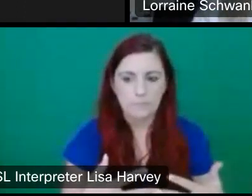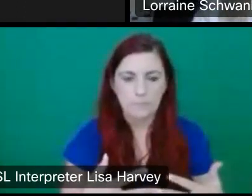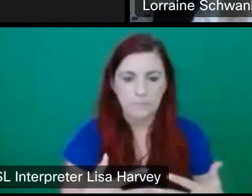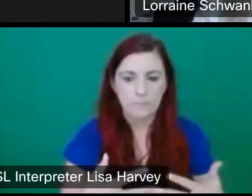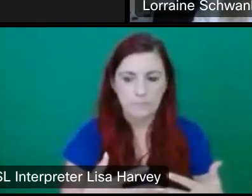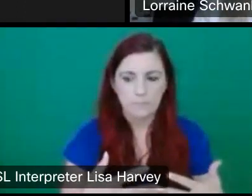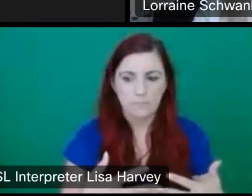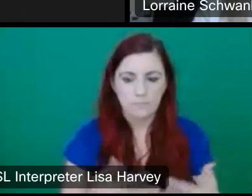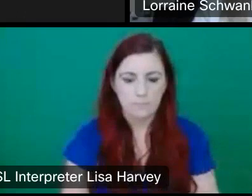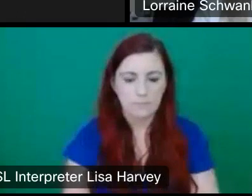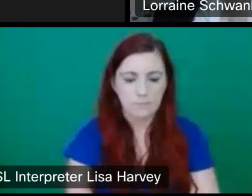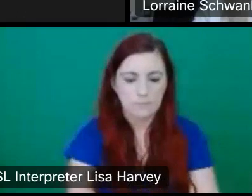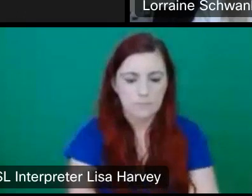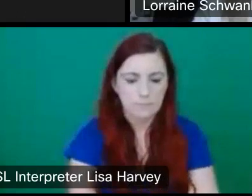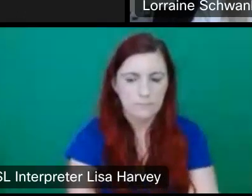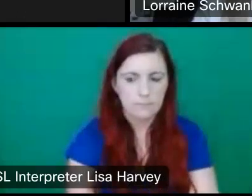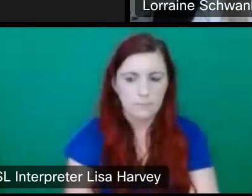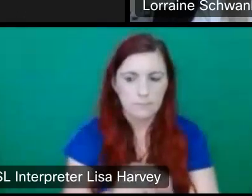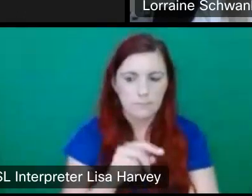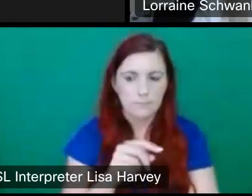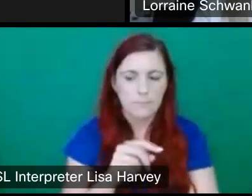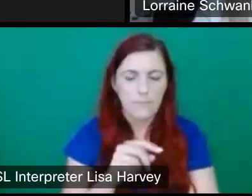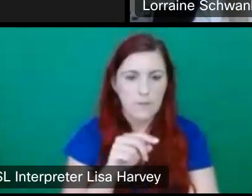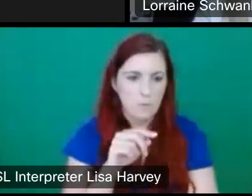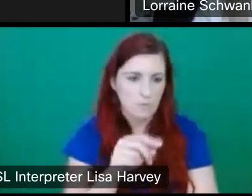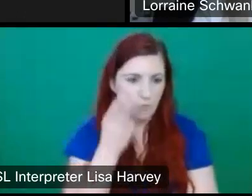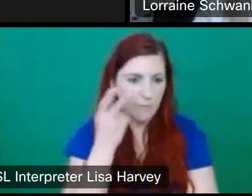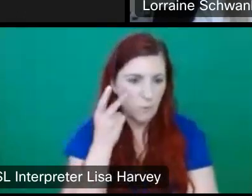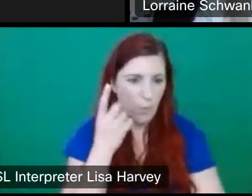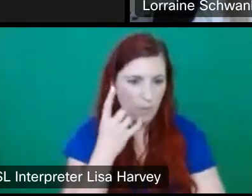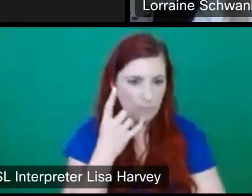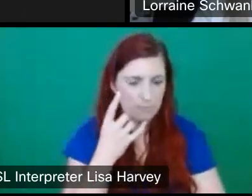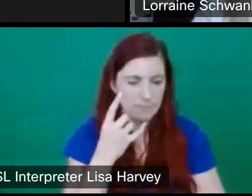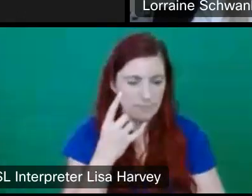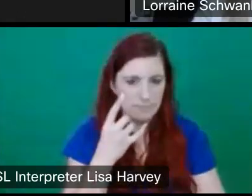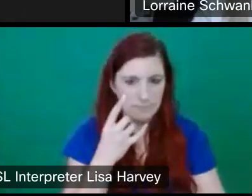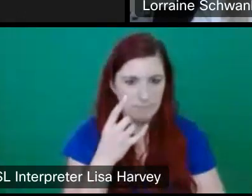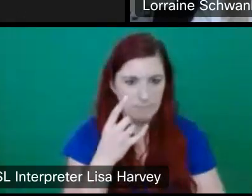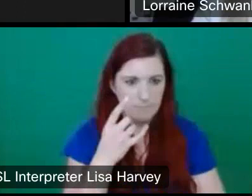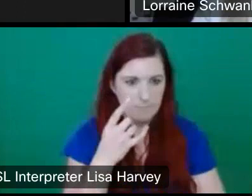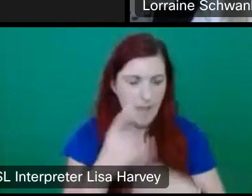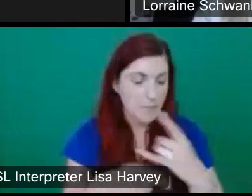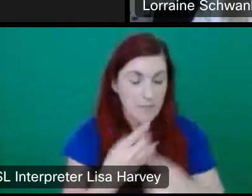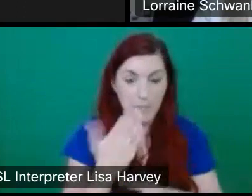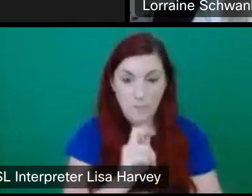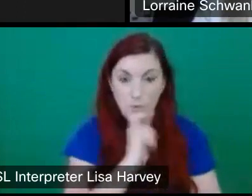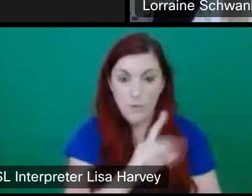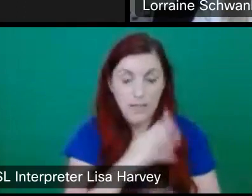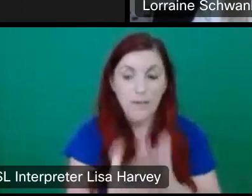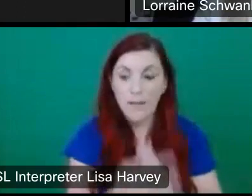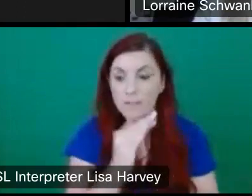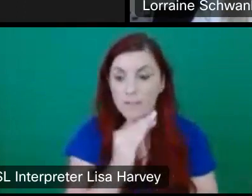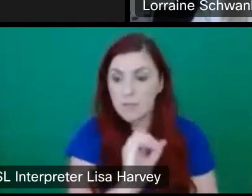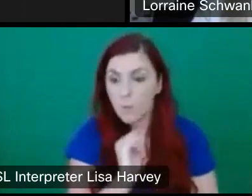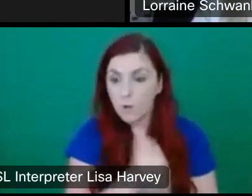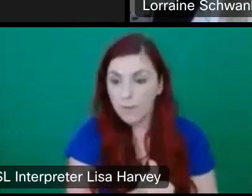the review happens, the patient has to be told every aspect of it, even if there's nothing in the